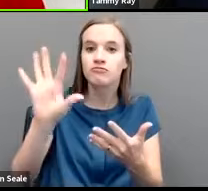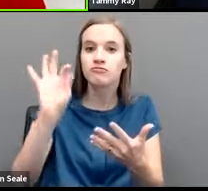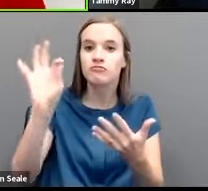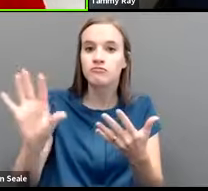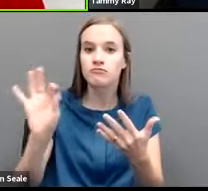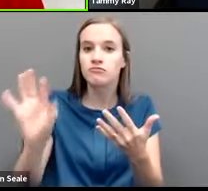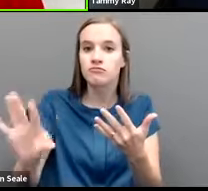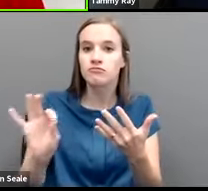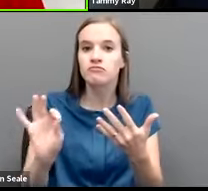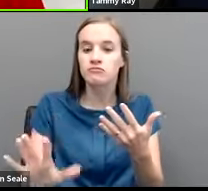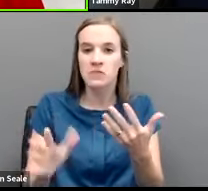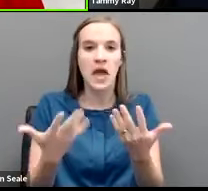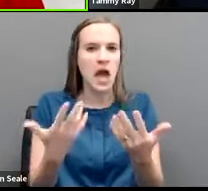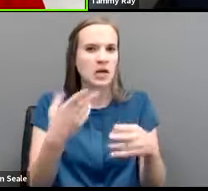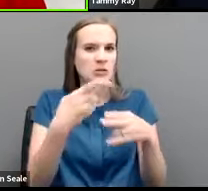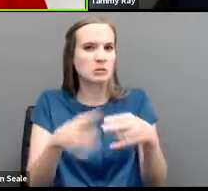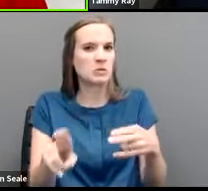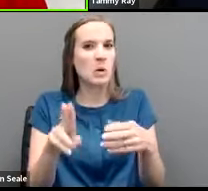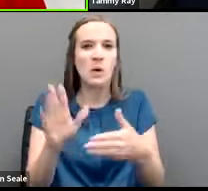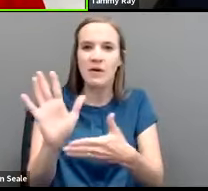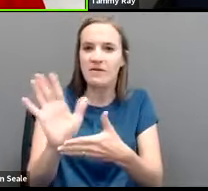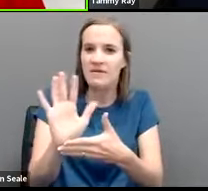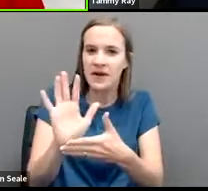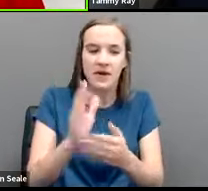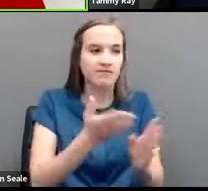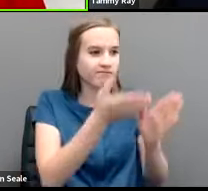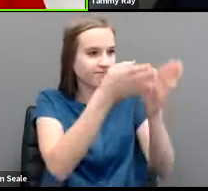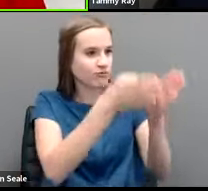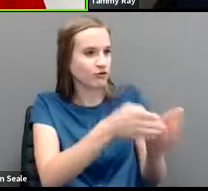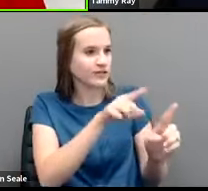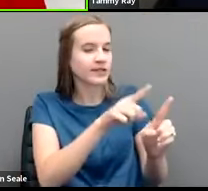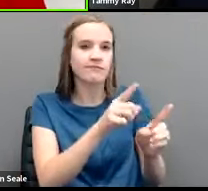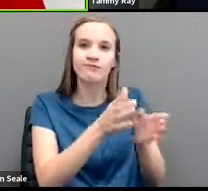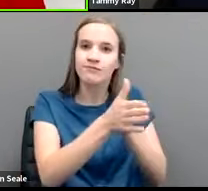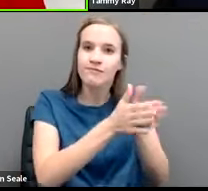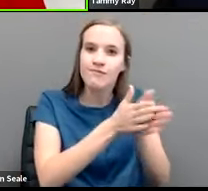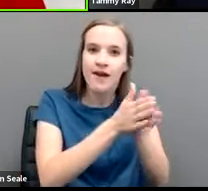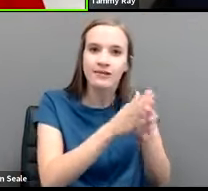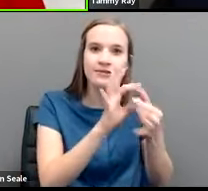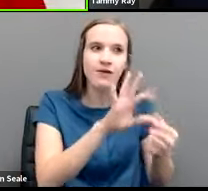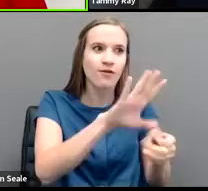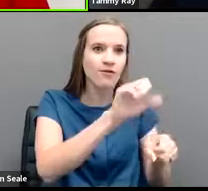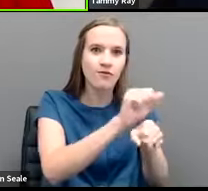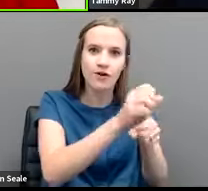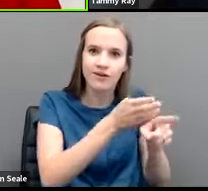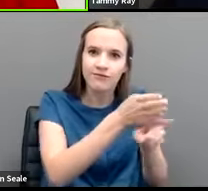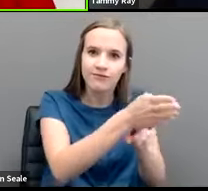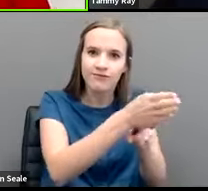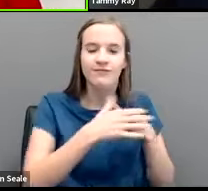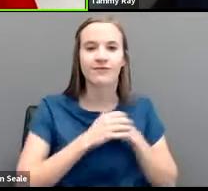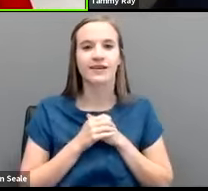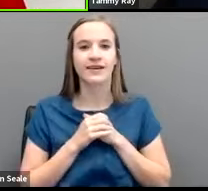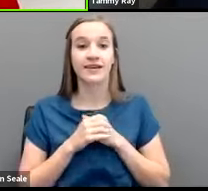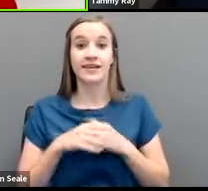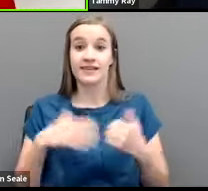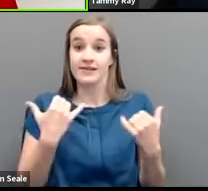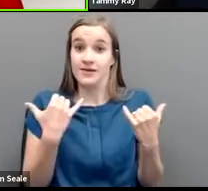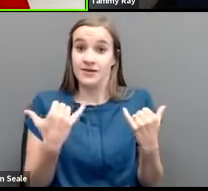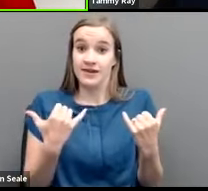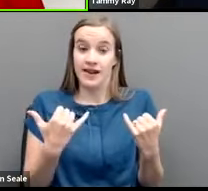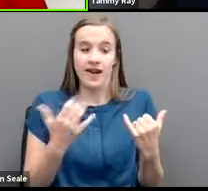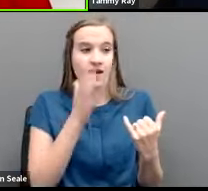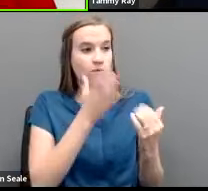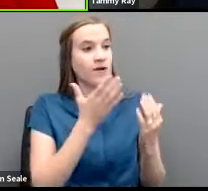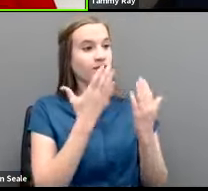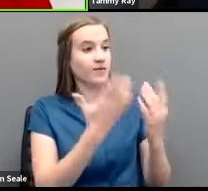snippets with those who are really passionate about them and knowledgeable. So today we're going to be talking with